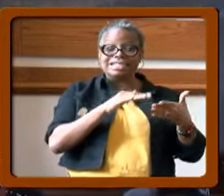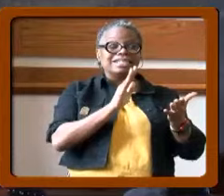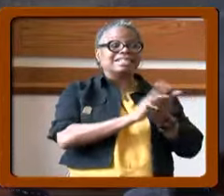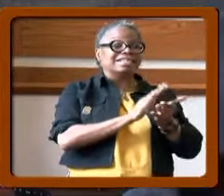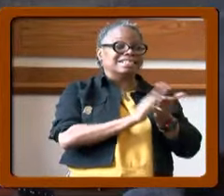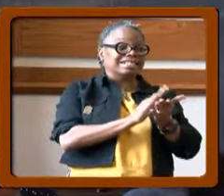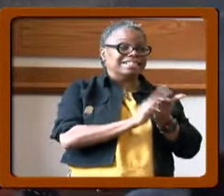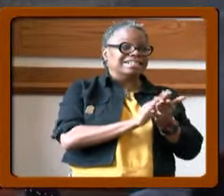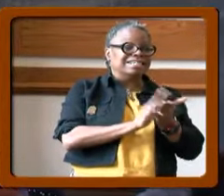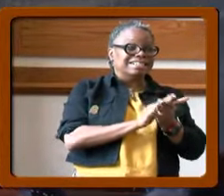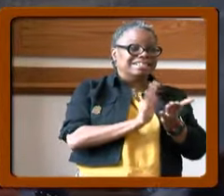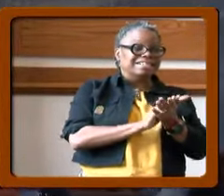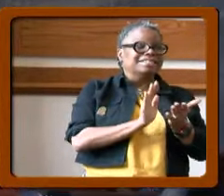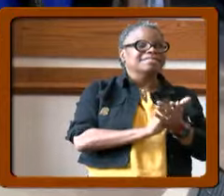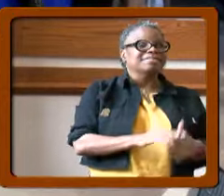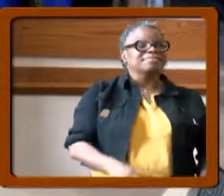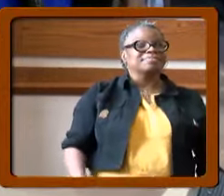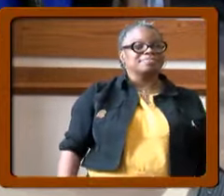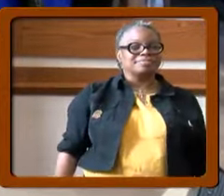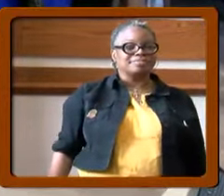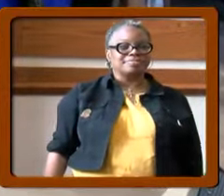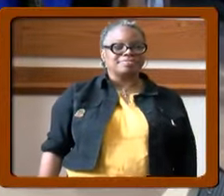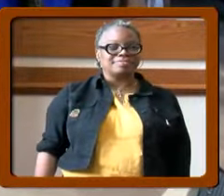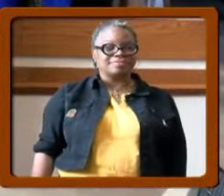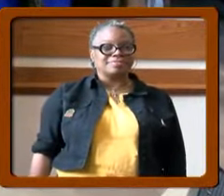of applause.